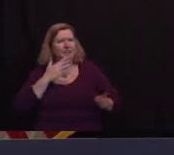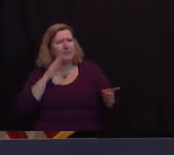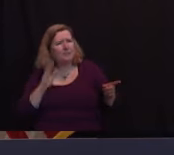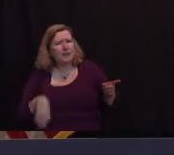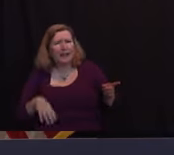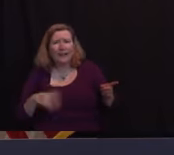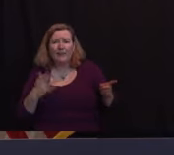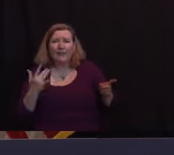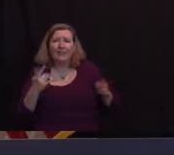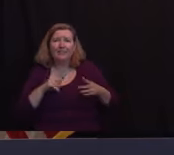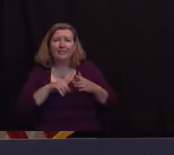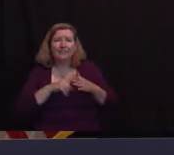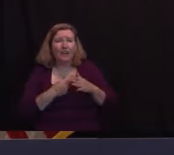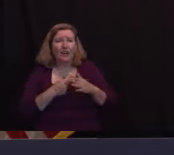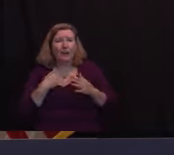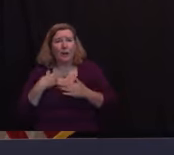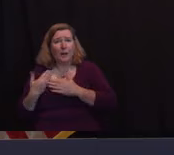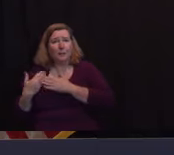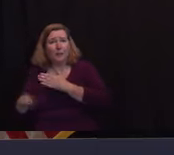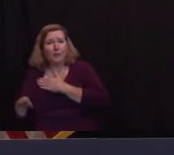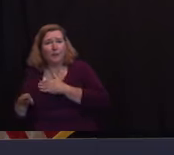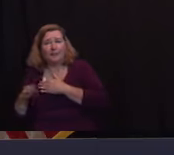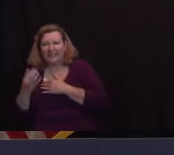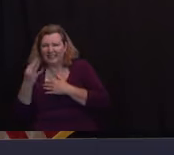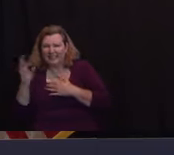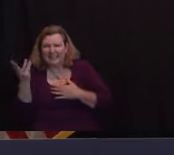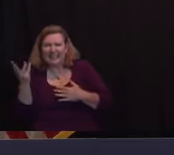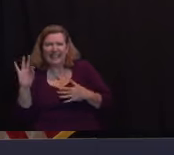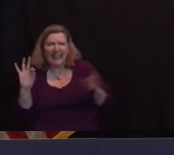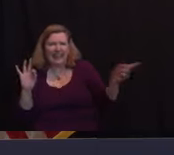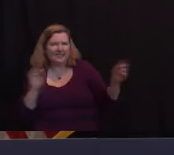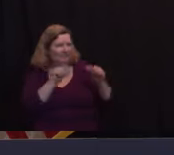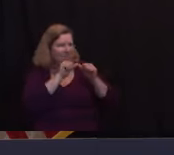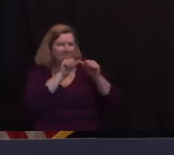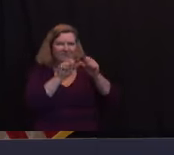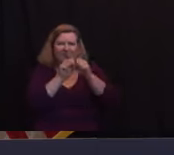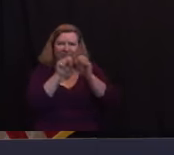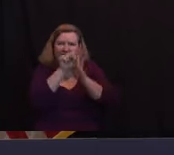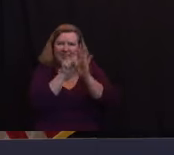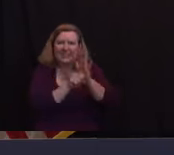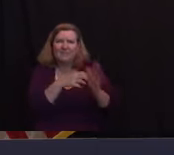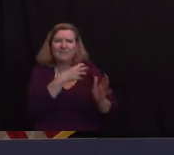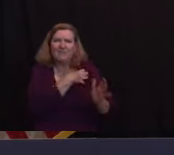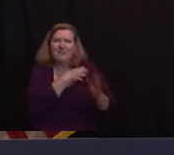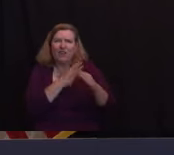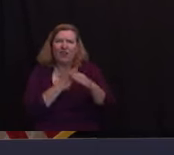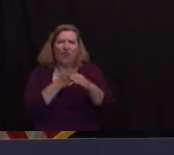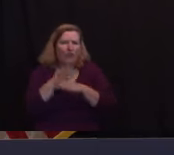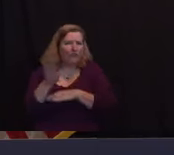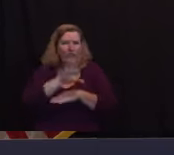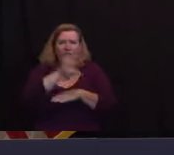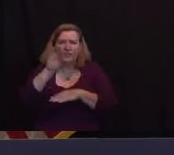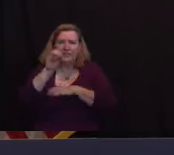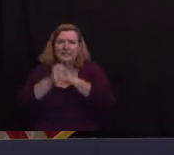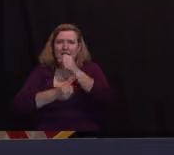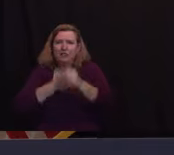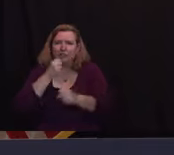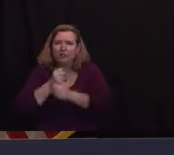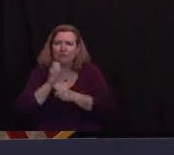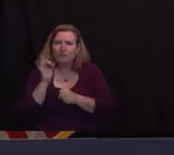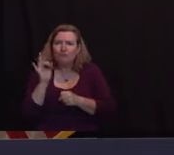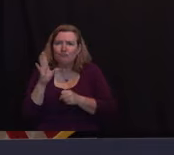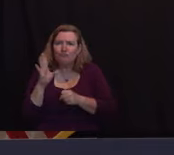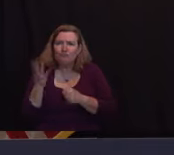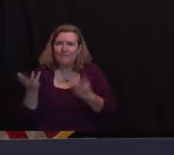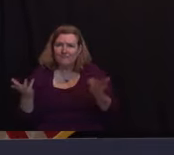in 1969. So he's been with the state police for more than half a century in our 100 years of service. So him and his